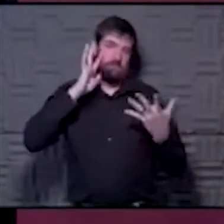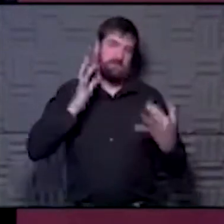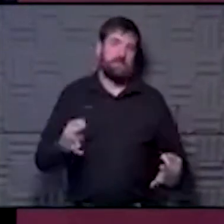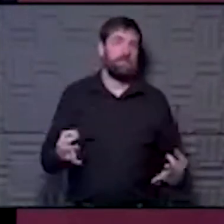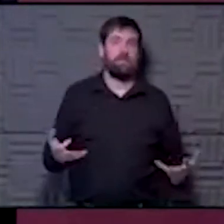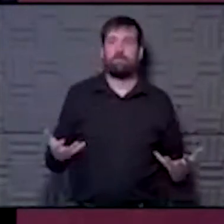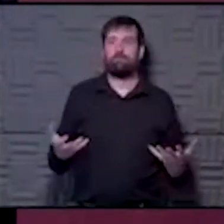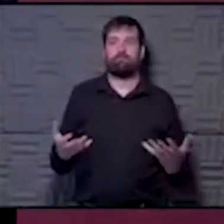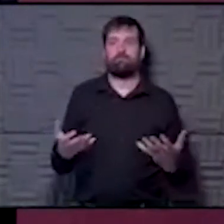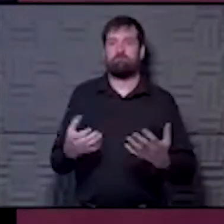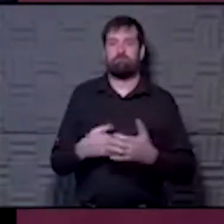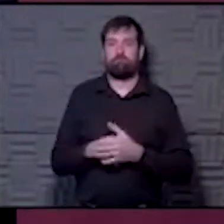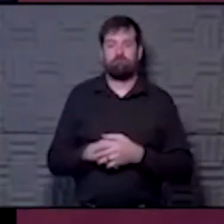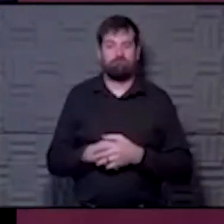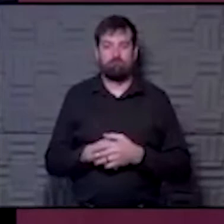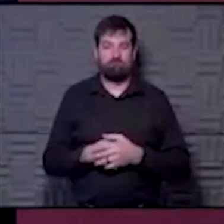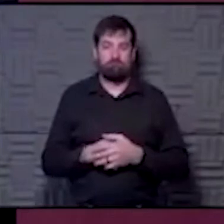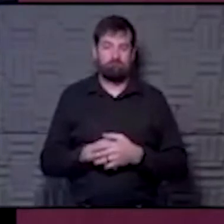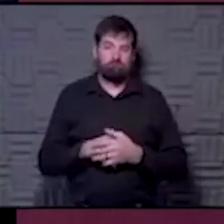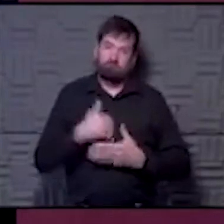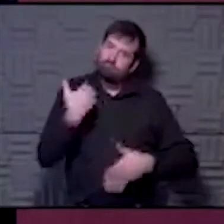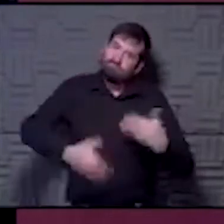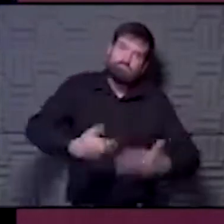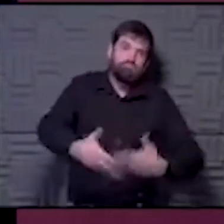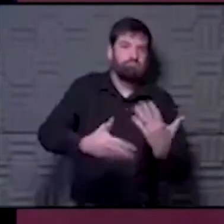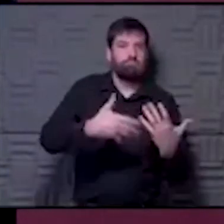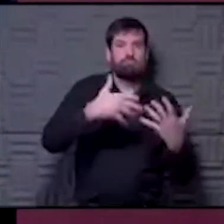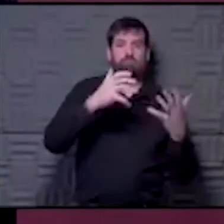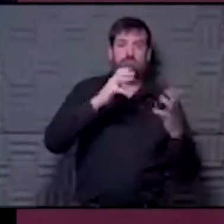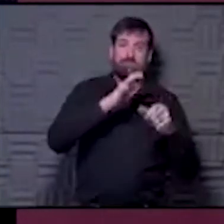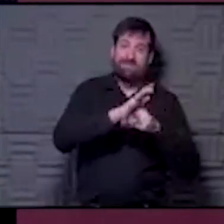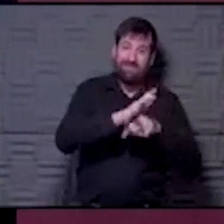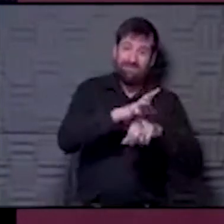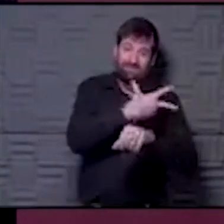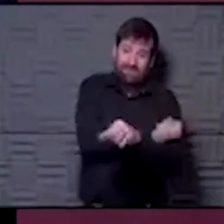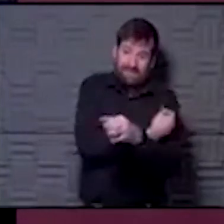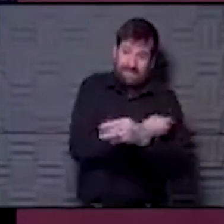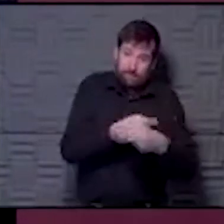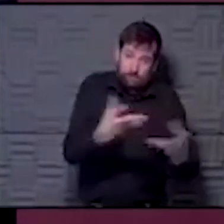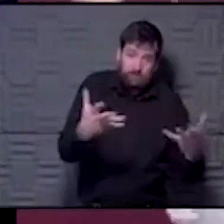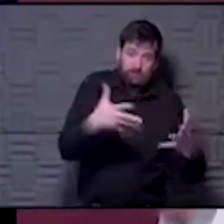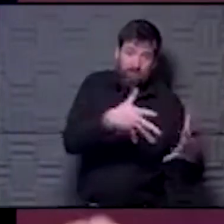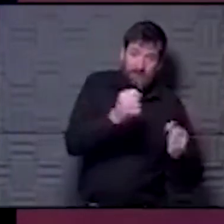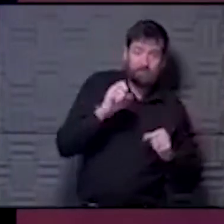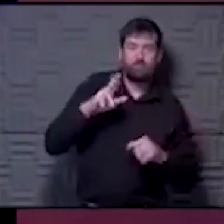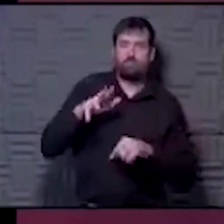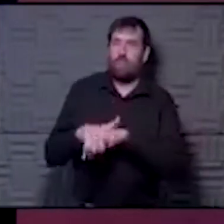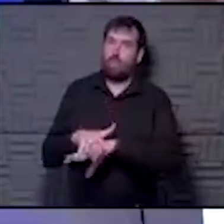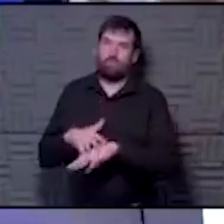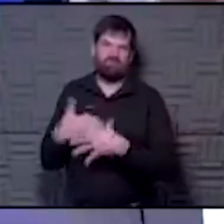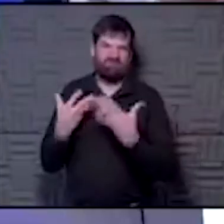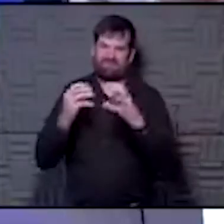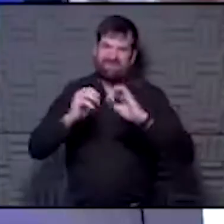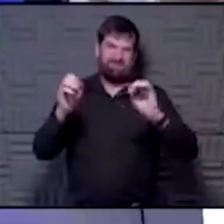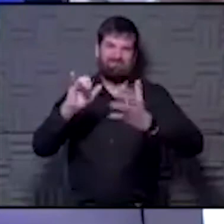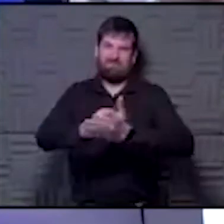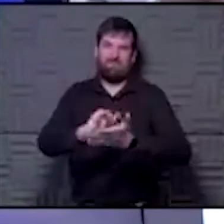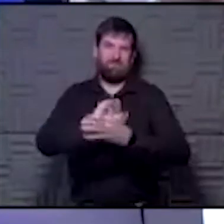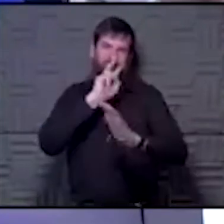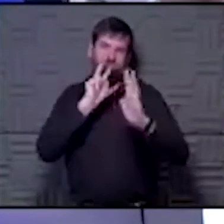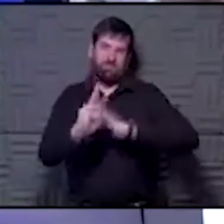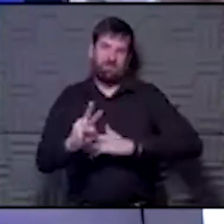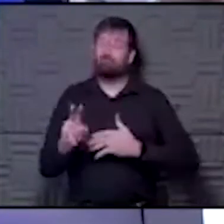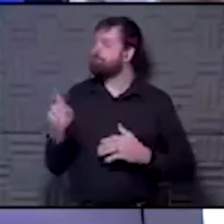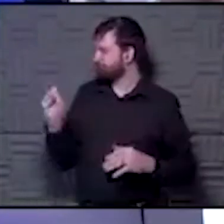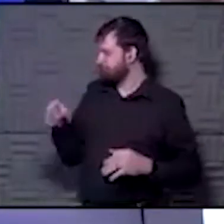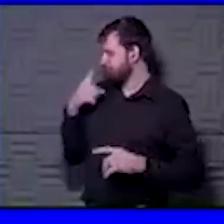not we get through people very rapidly or very slowly. And I don't have a way to predict that. Yeah, no, I agree.